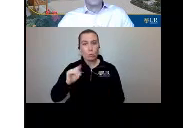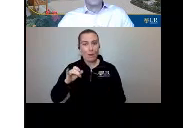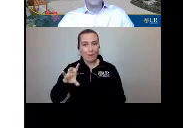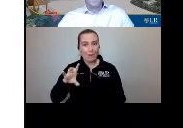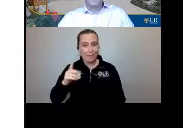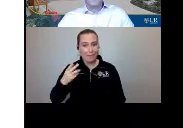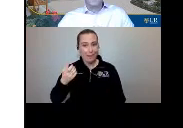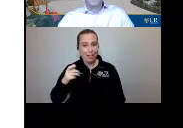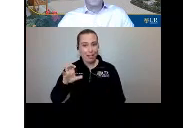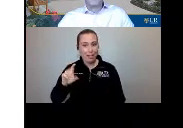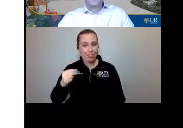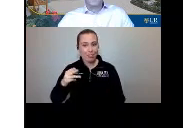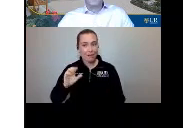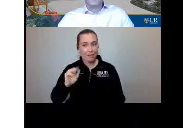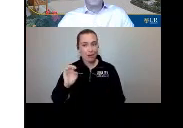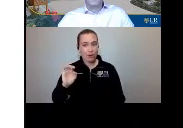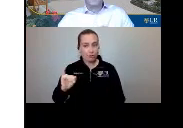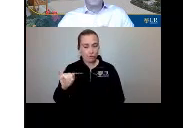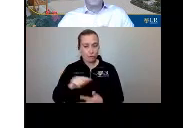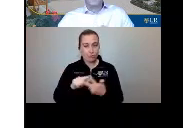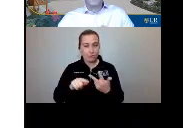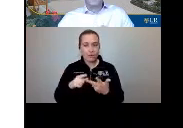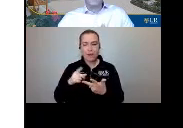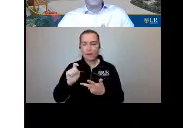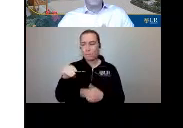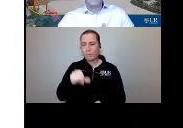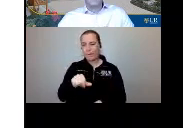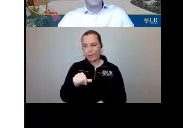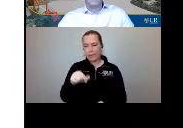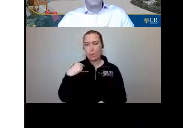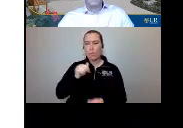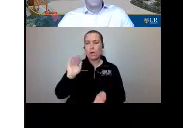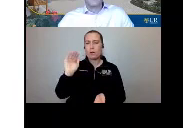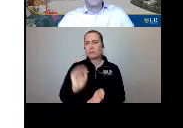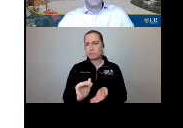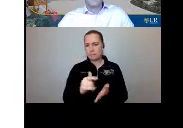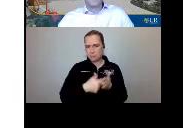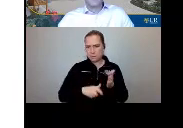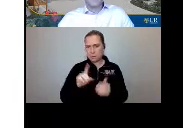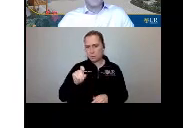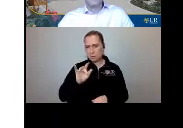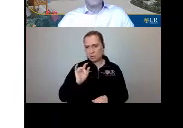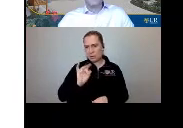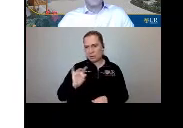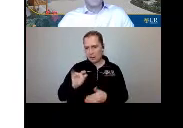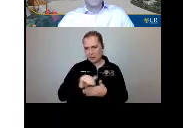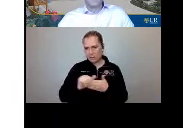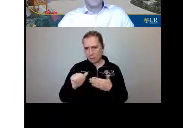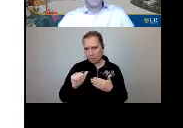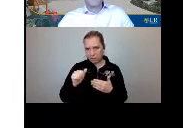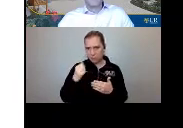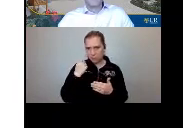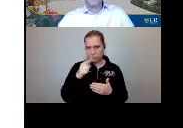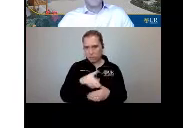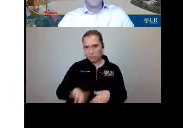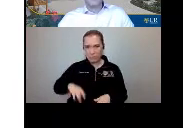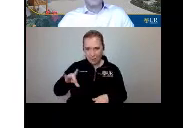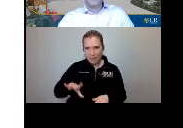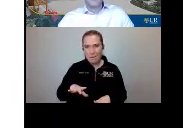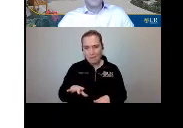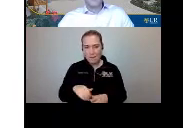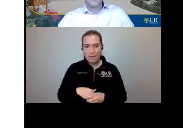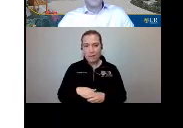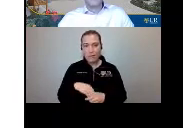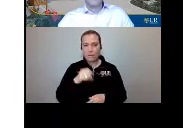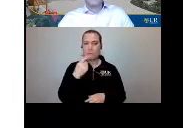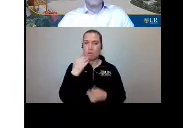currently do have to pay for the service. We offer this at a reduced self-pay rate of $188. This is only at our Rochester